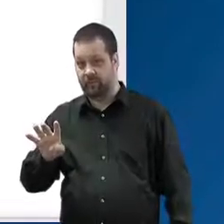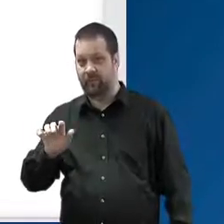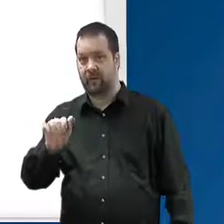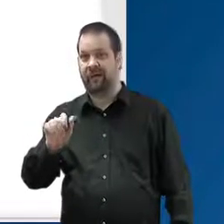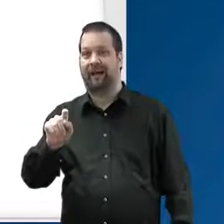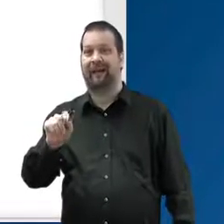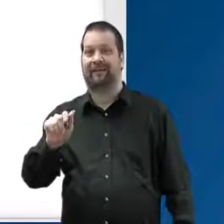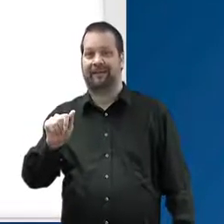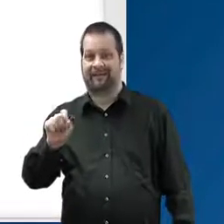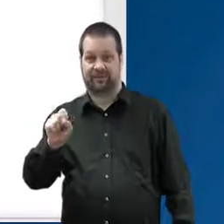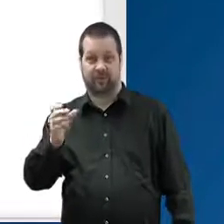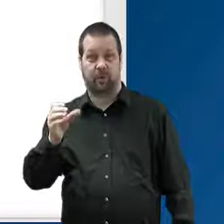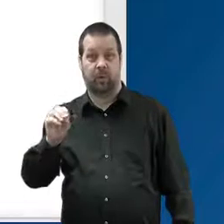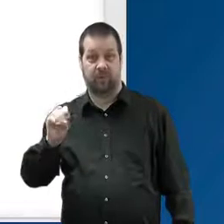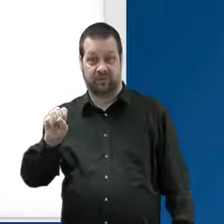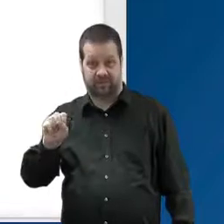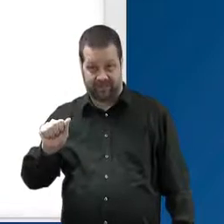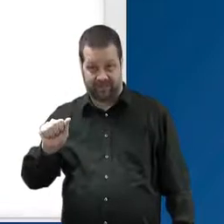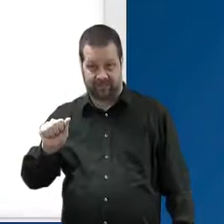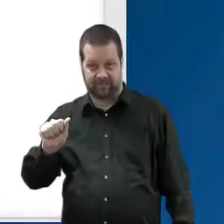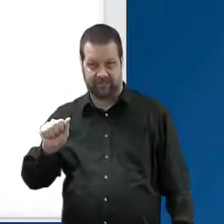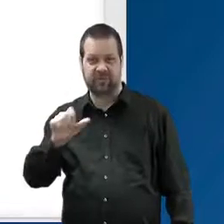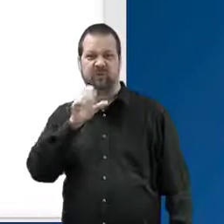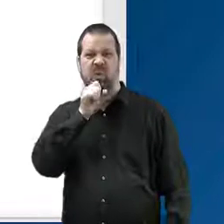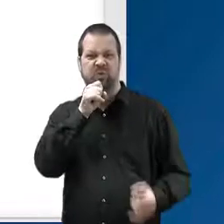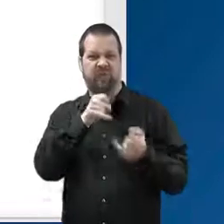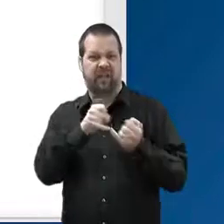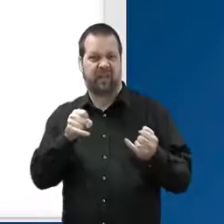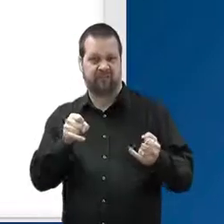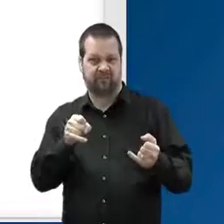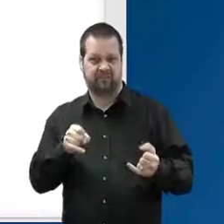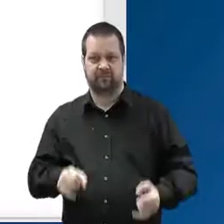County, indicated in orange.